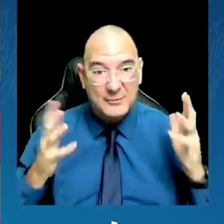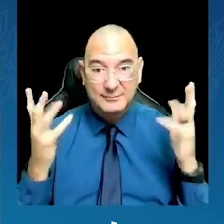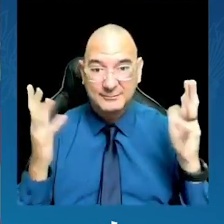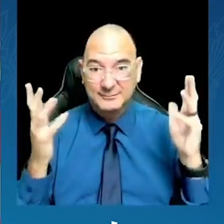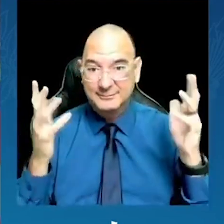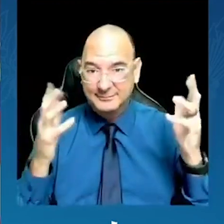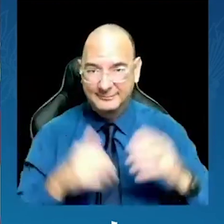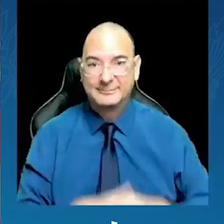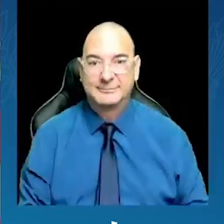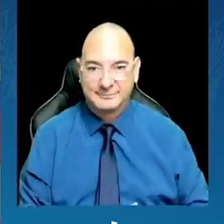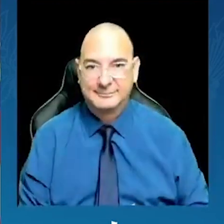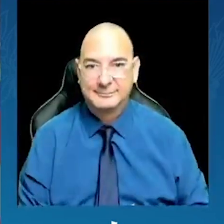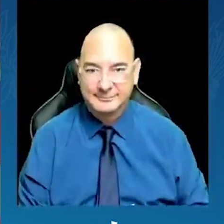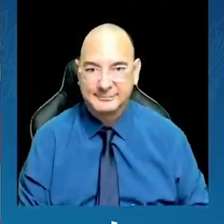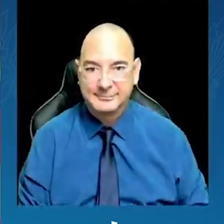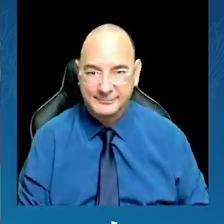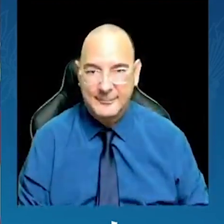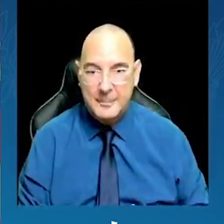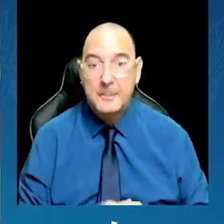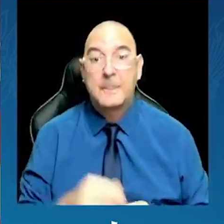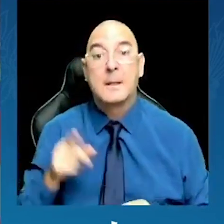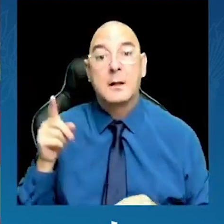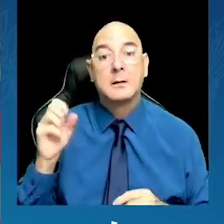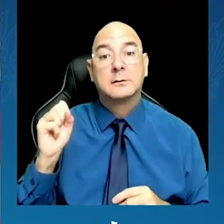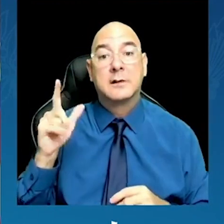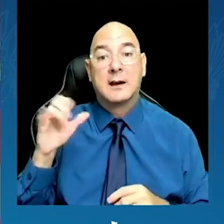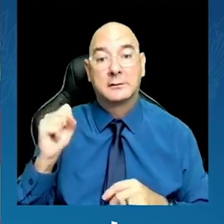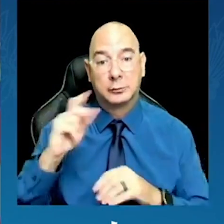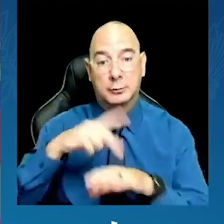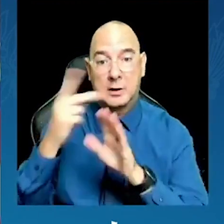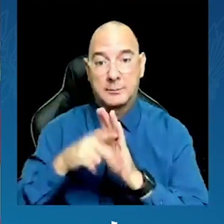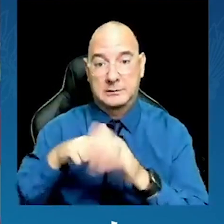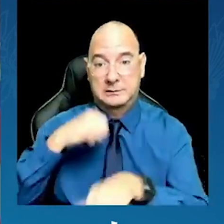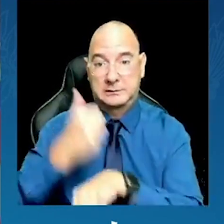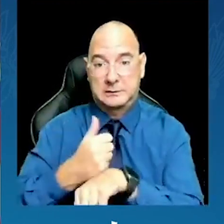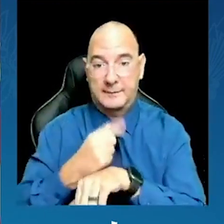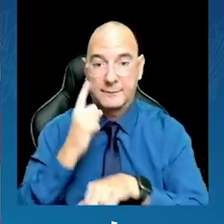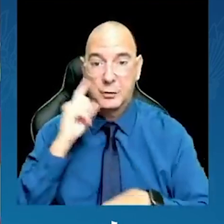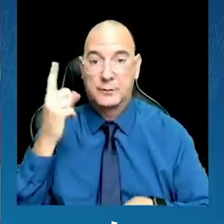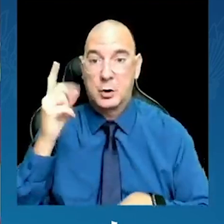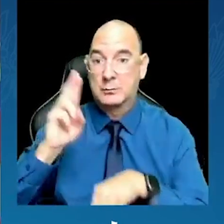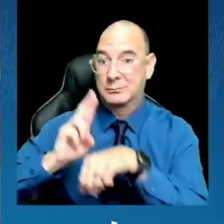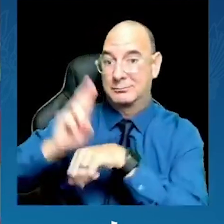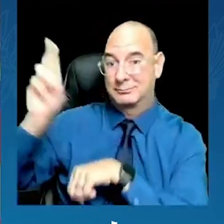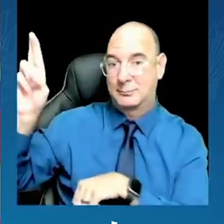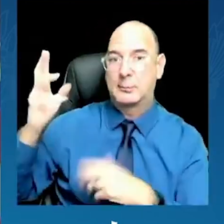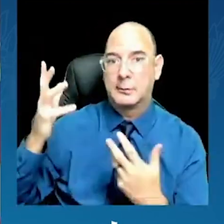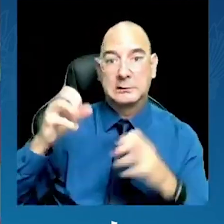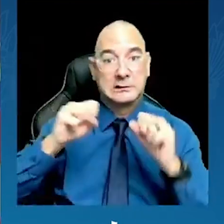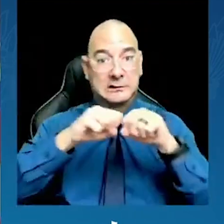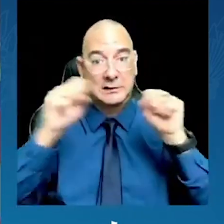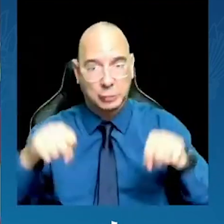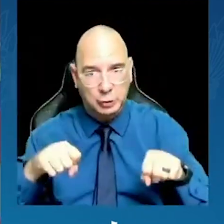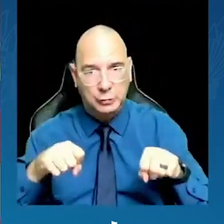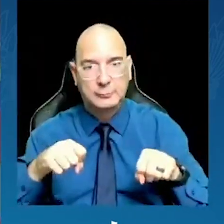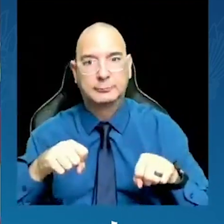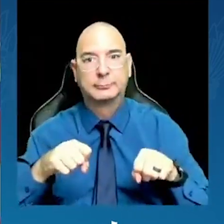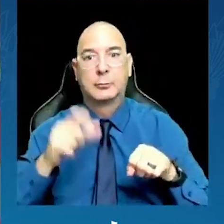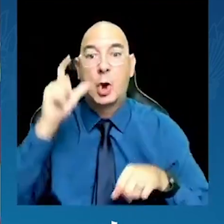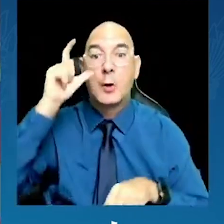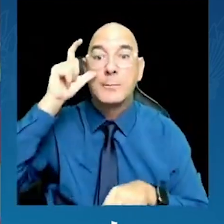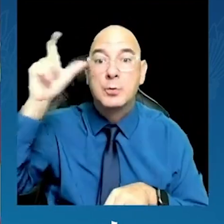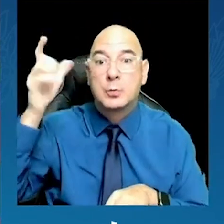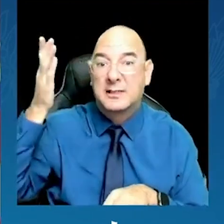The Artemis program will establish the first space station in lunar orbit and the